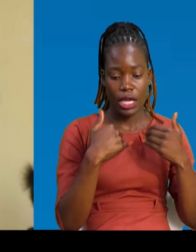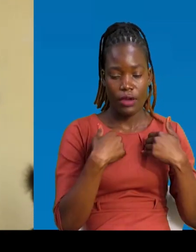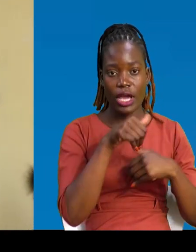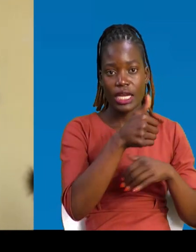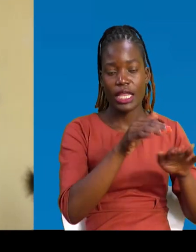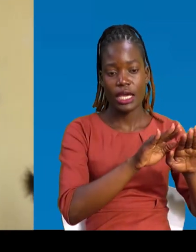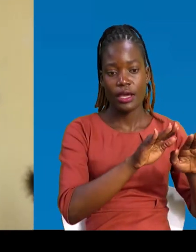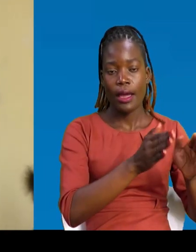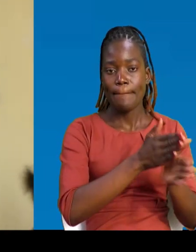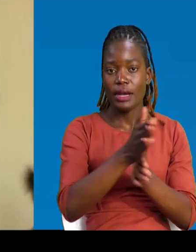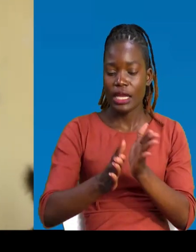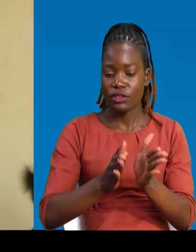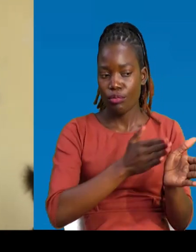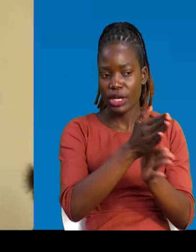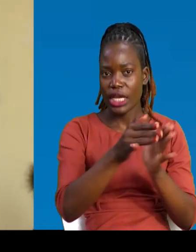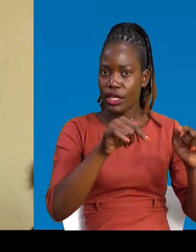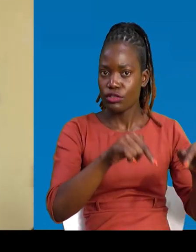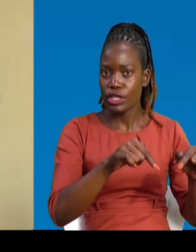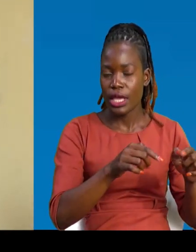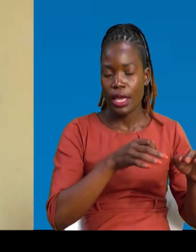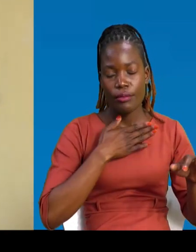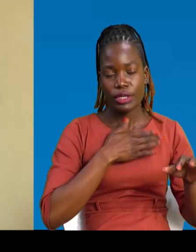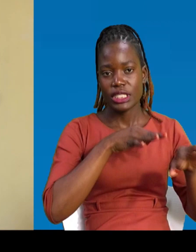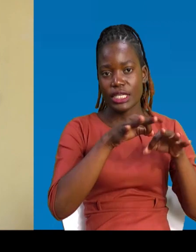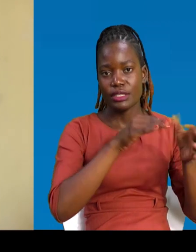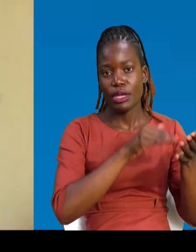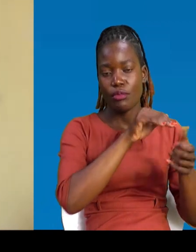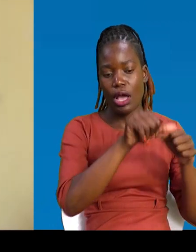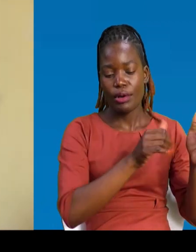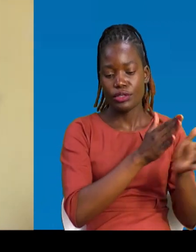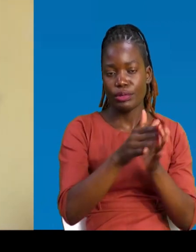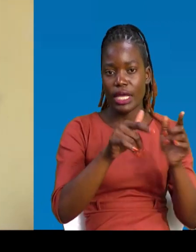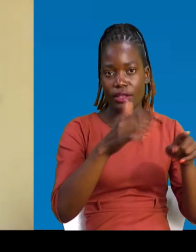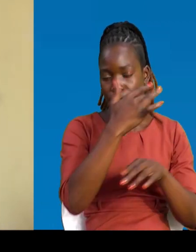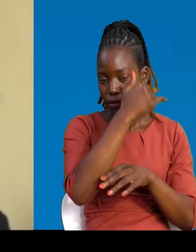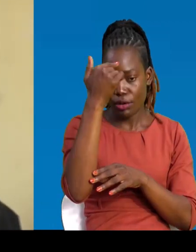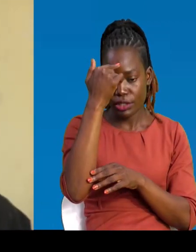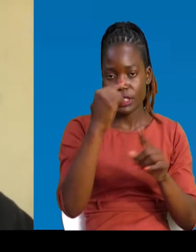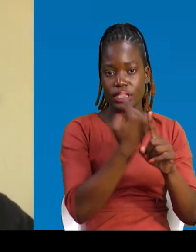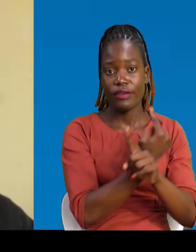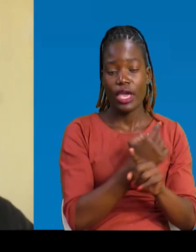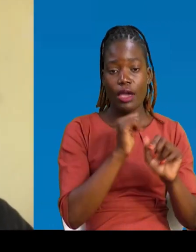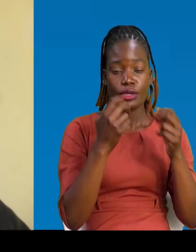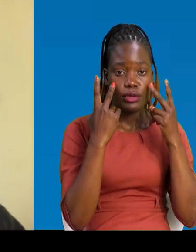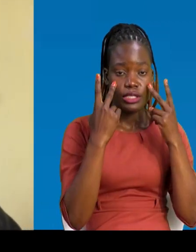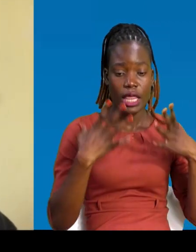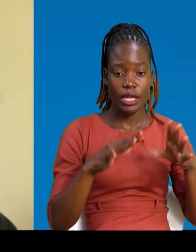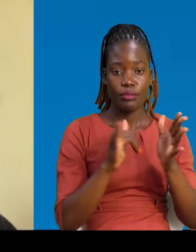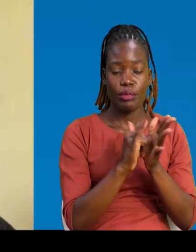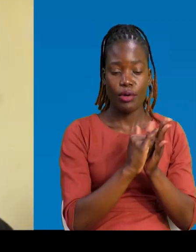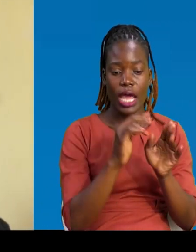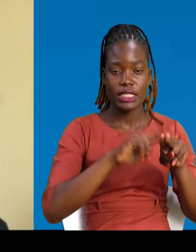Sasa hii setup ya leo, hebu tueleze zaidi kuhusu hii setup ya leo, kwa sababu it's different. I can see that people are facing each